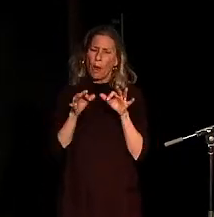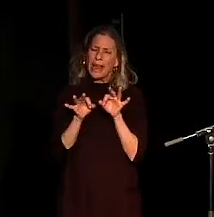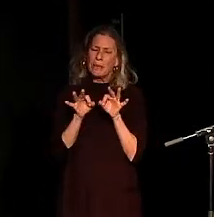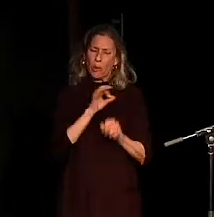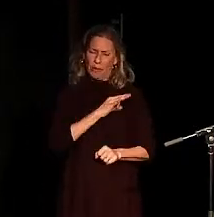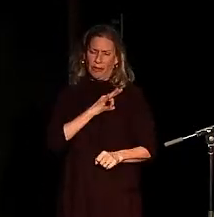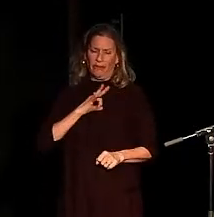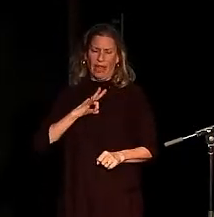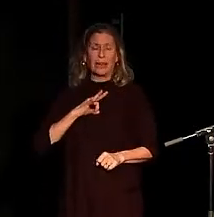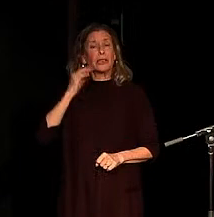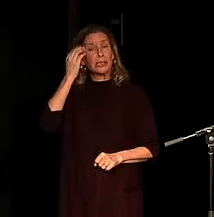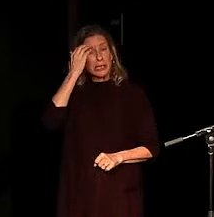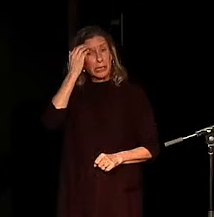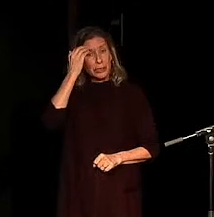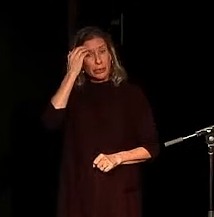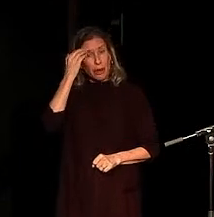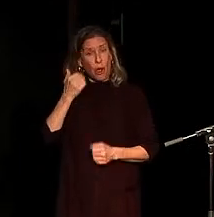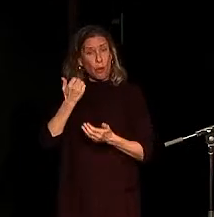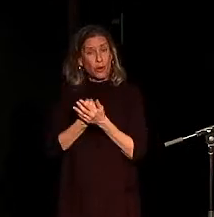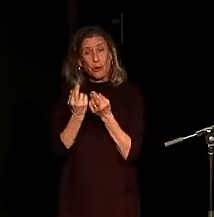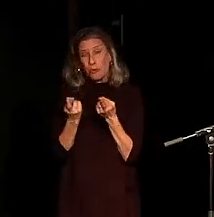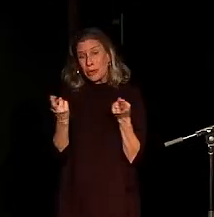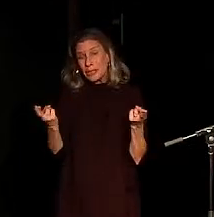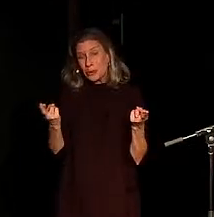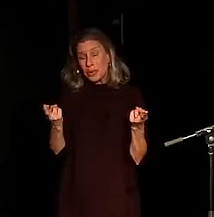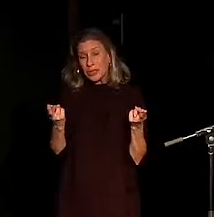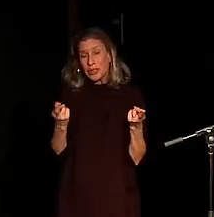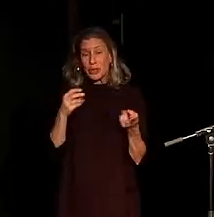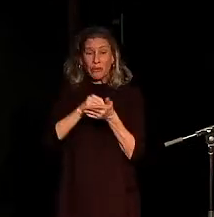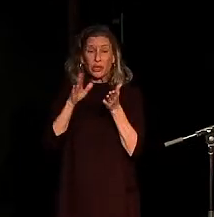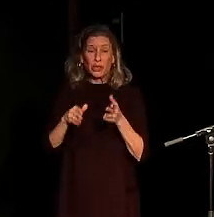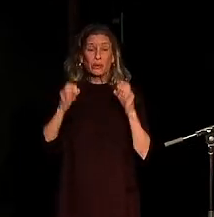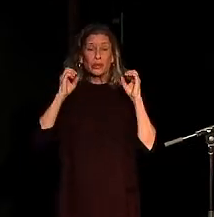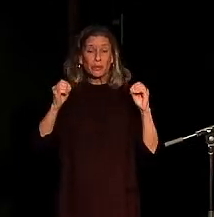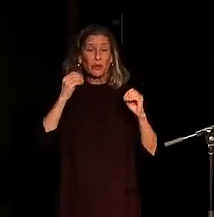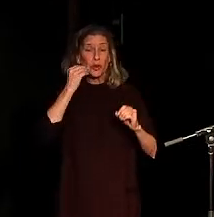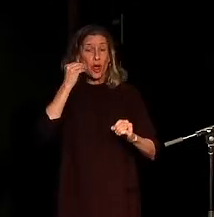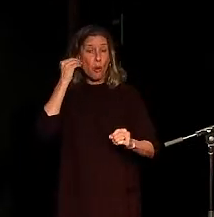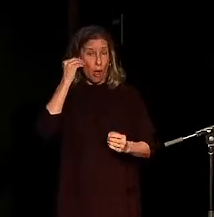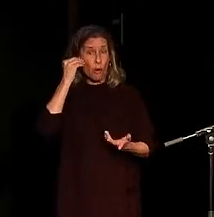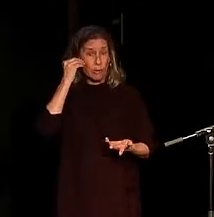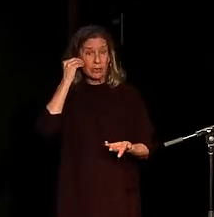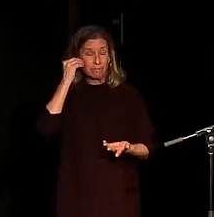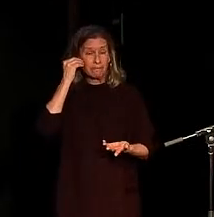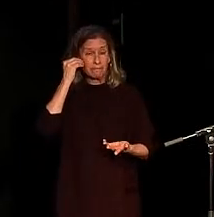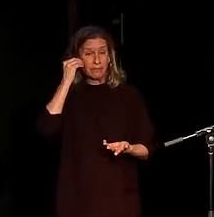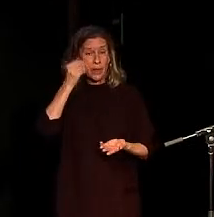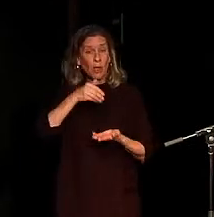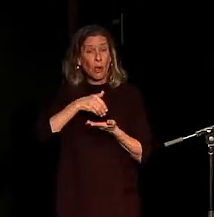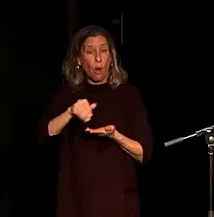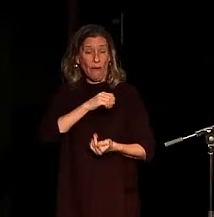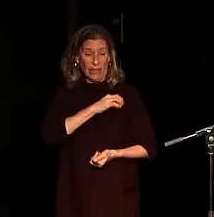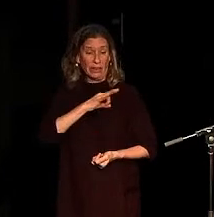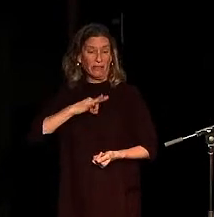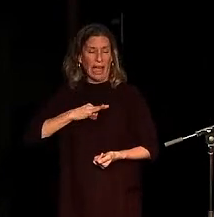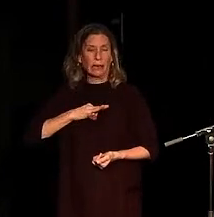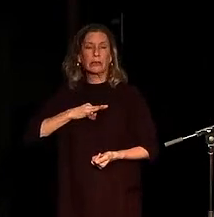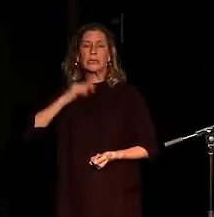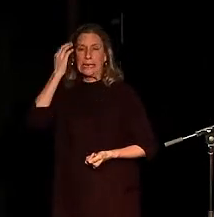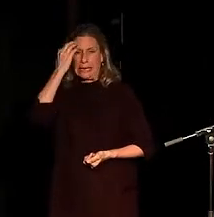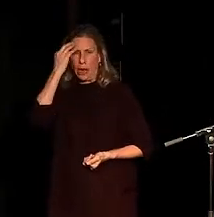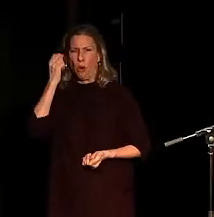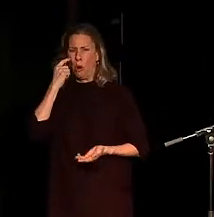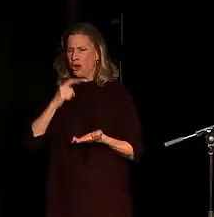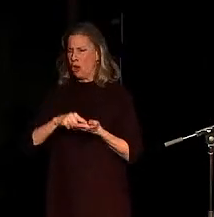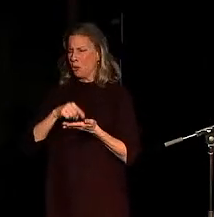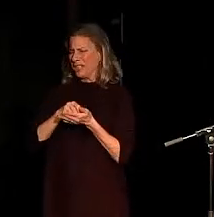for faculty to know that we have new resources for students who are homeless or facing homelessness, because often it's faculty that find out or